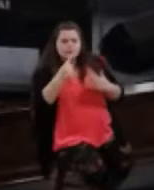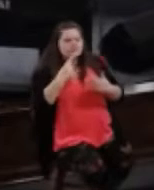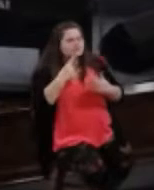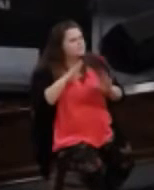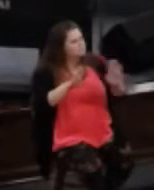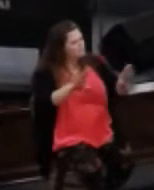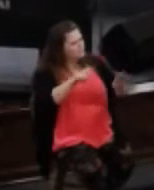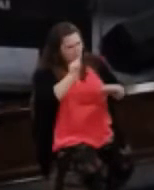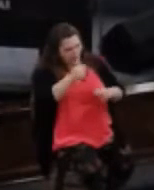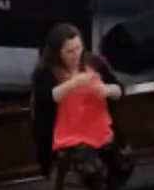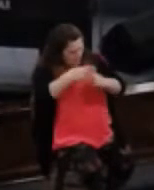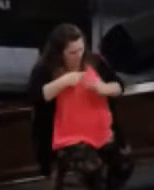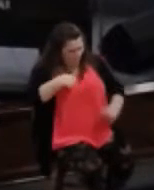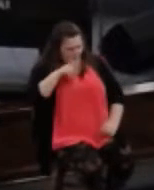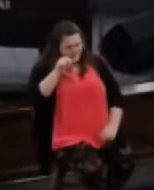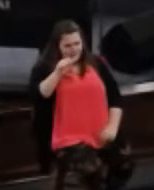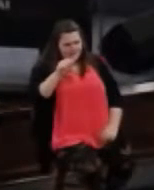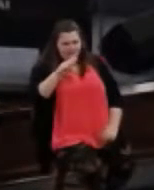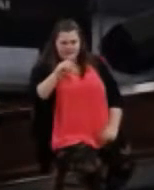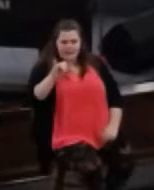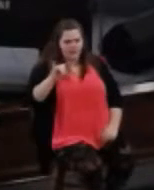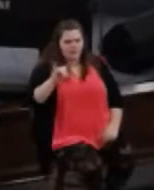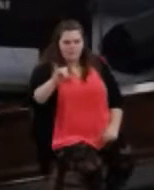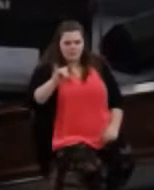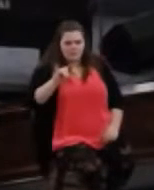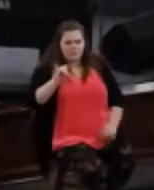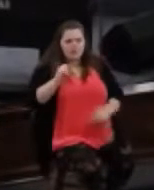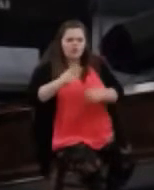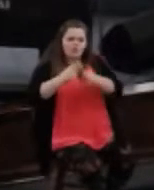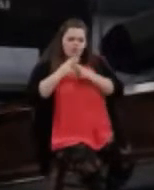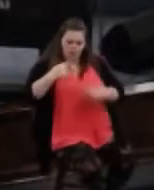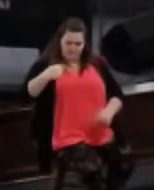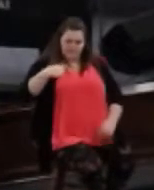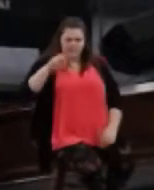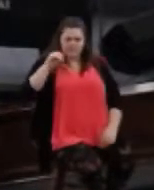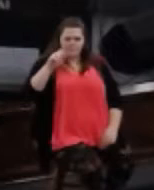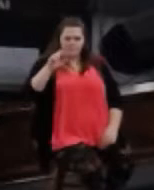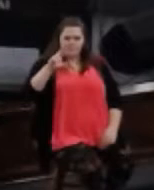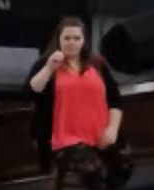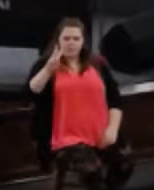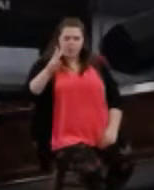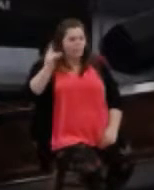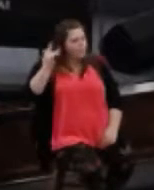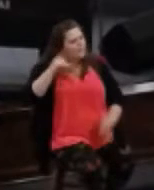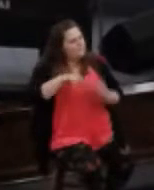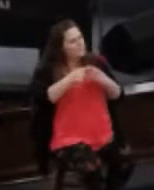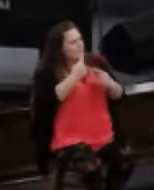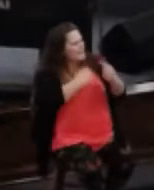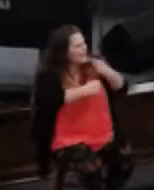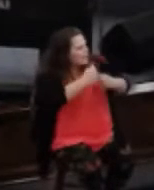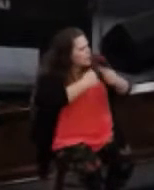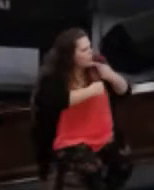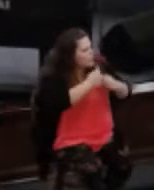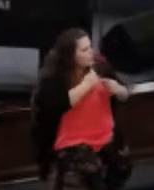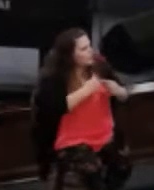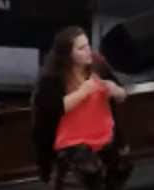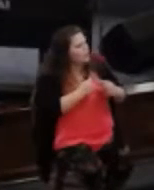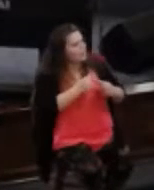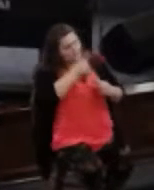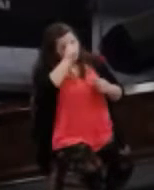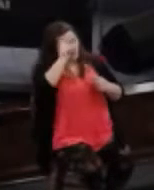"Don't call me Naomi, call me Mara," which means bitterness, "because the Almighty has